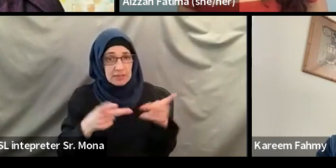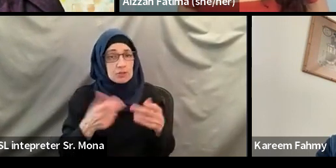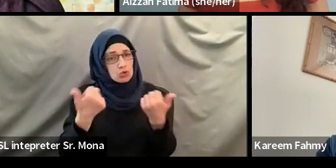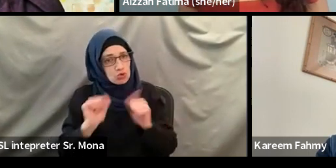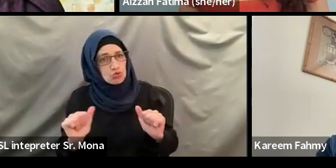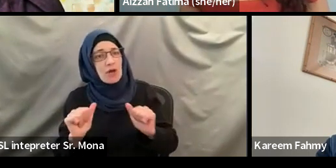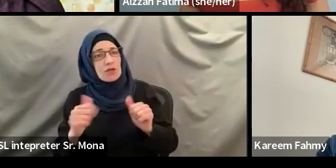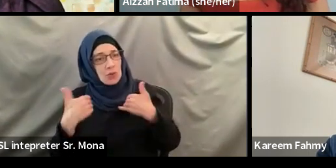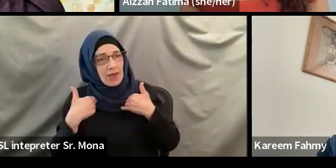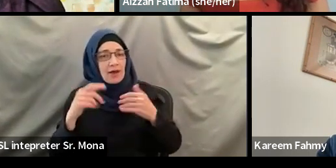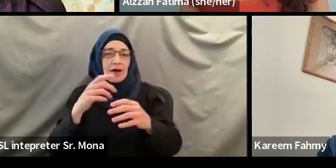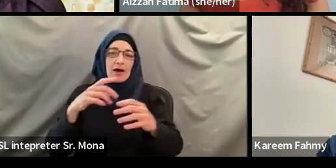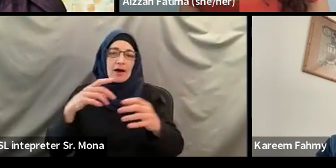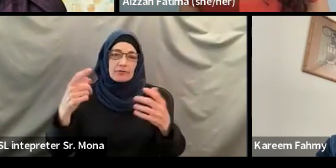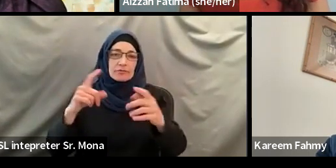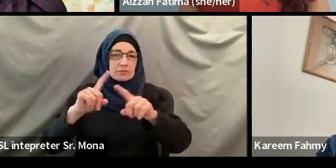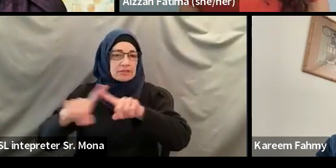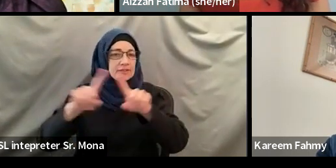connections.